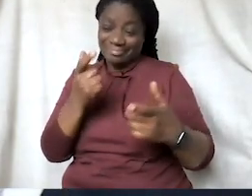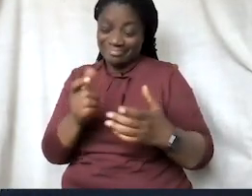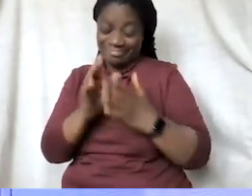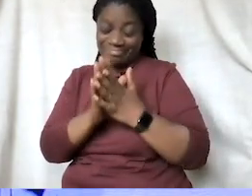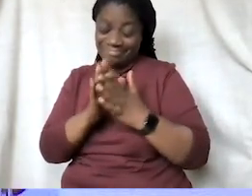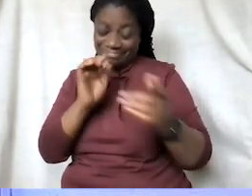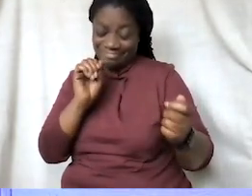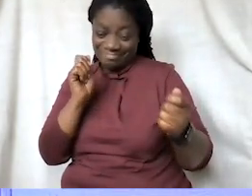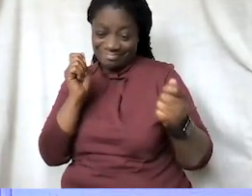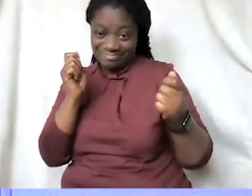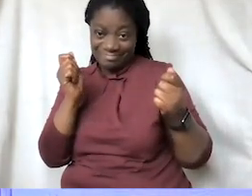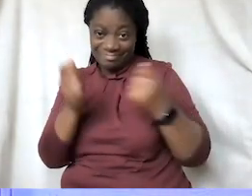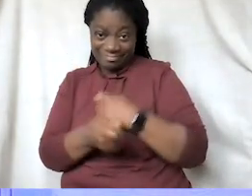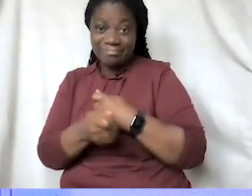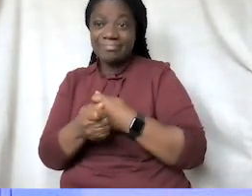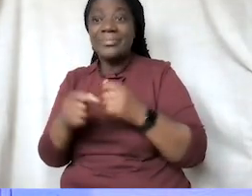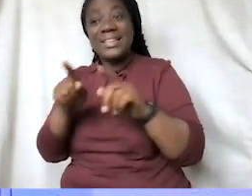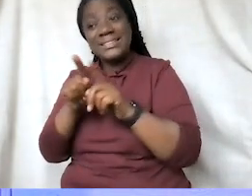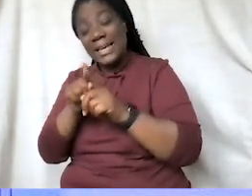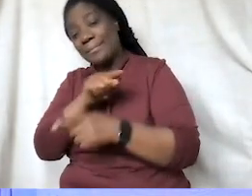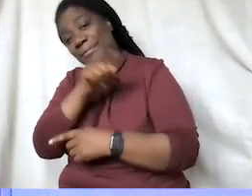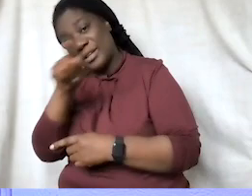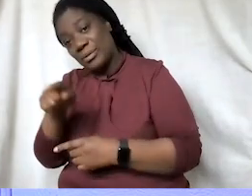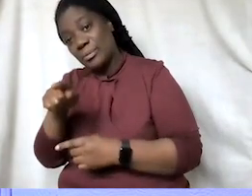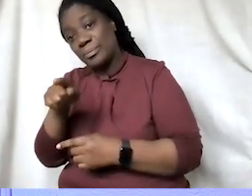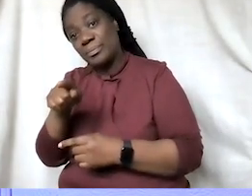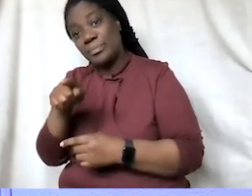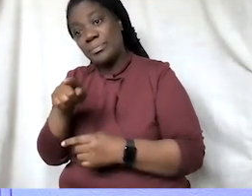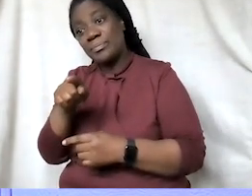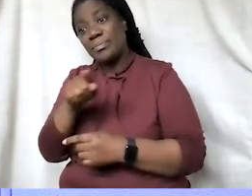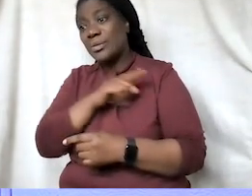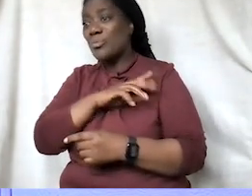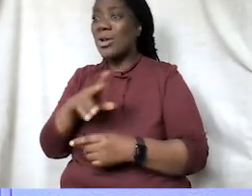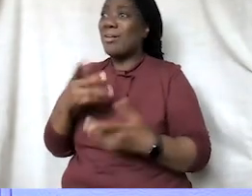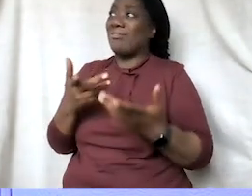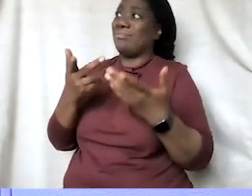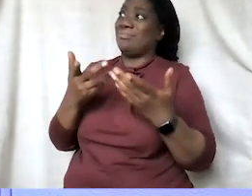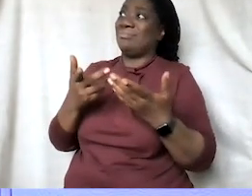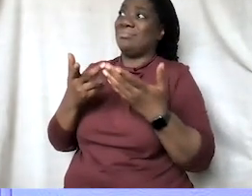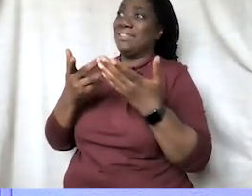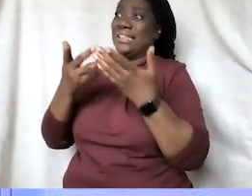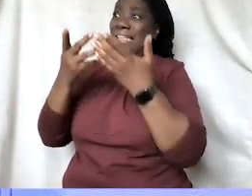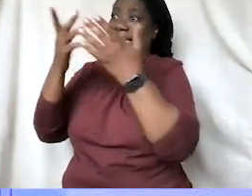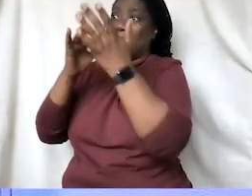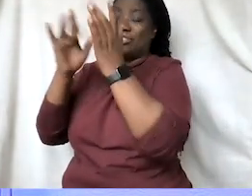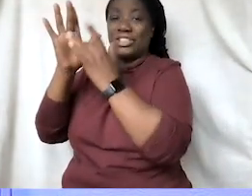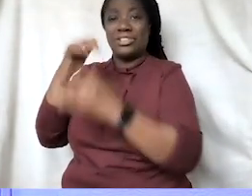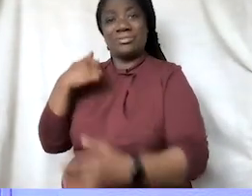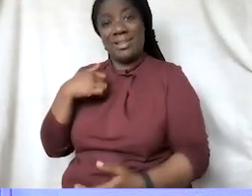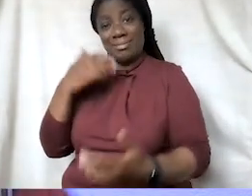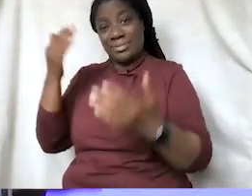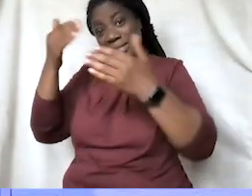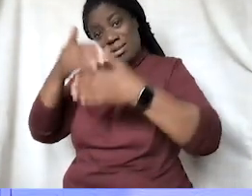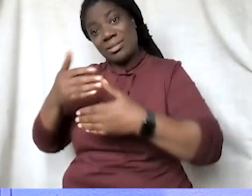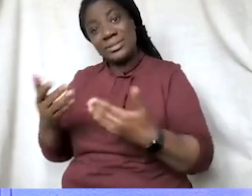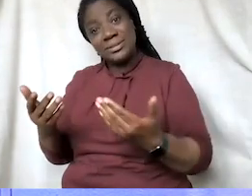things around for you. Why not give Jesus your life tonight?